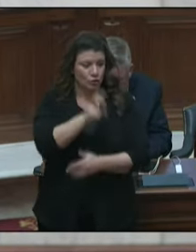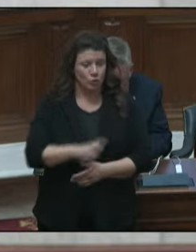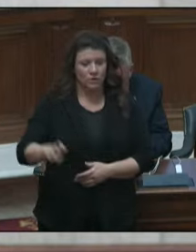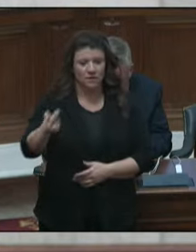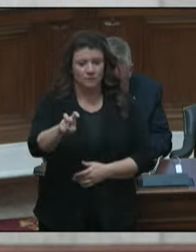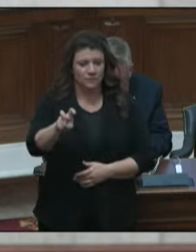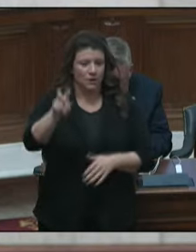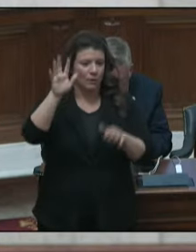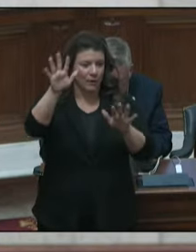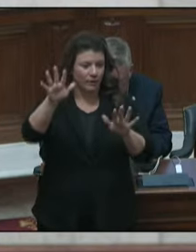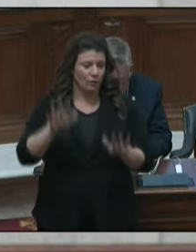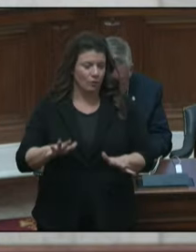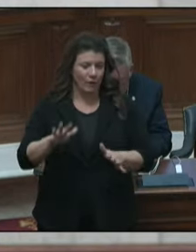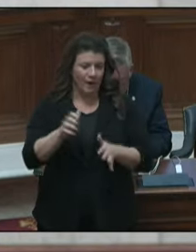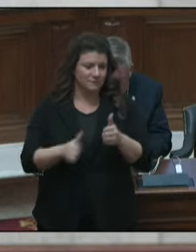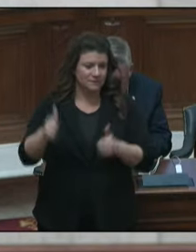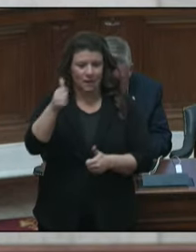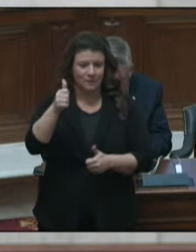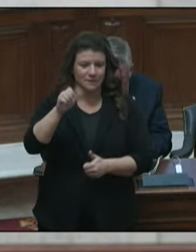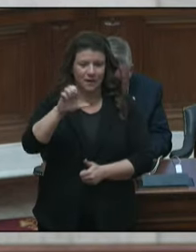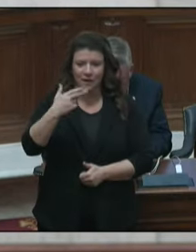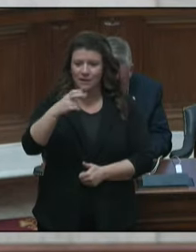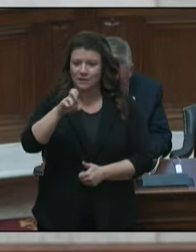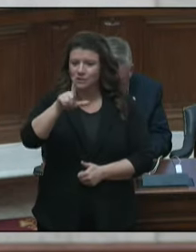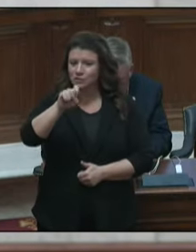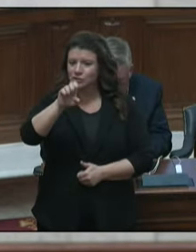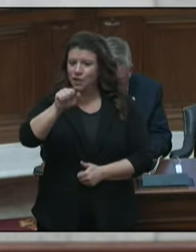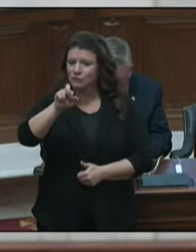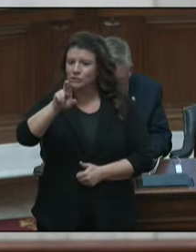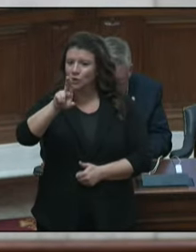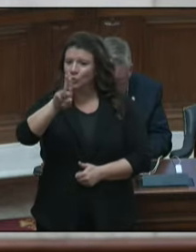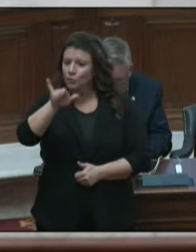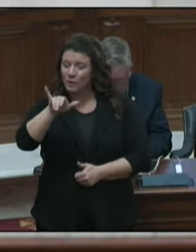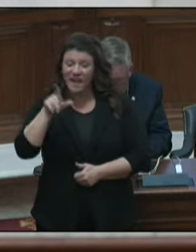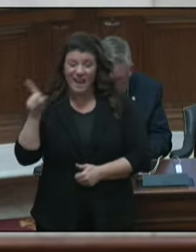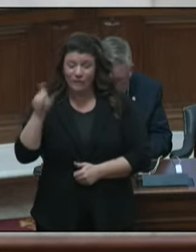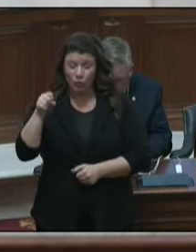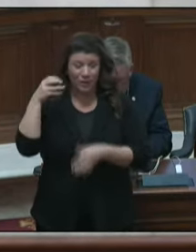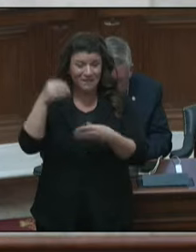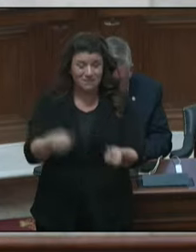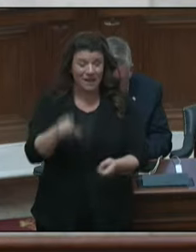the great Secretary Chelsea Ruby at hand, if you could spend